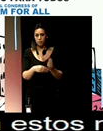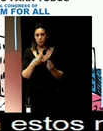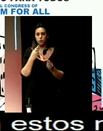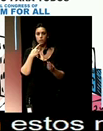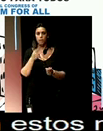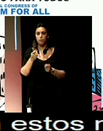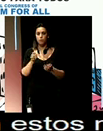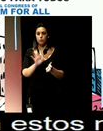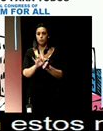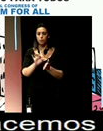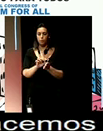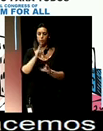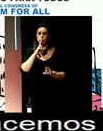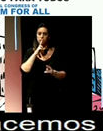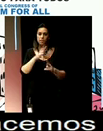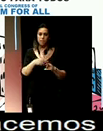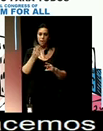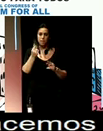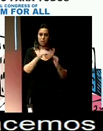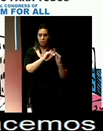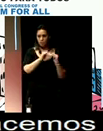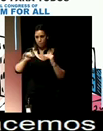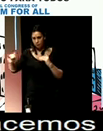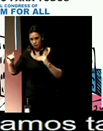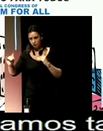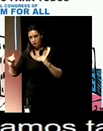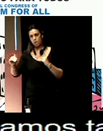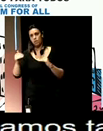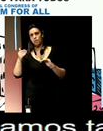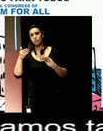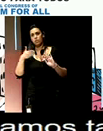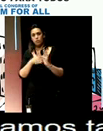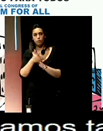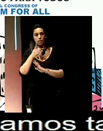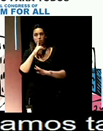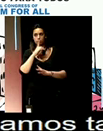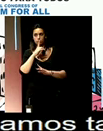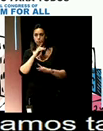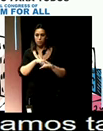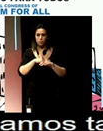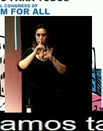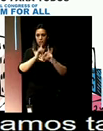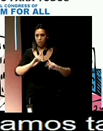We usually provide a service,